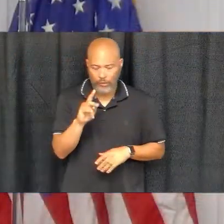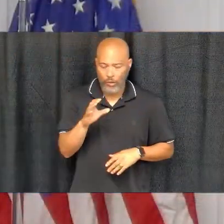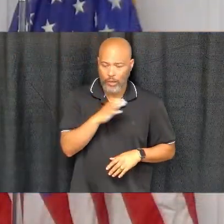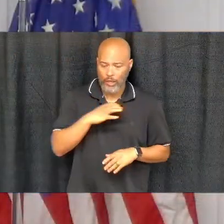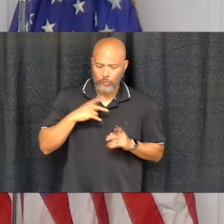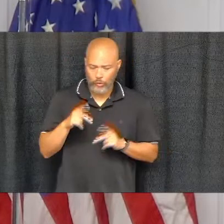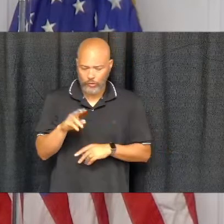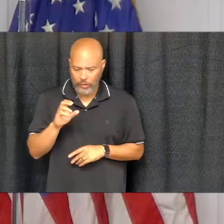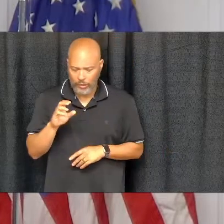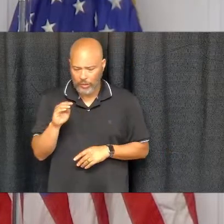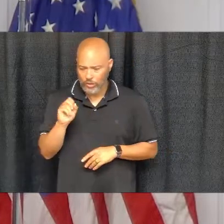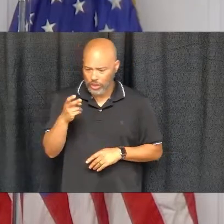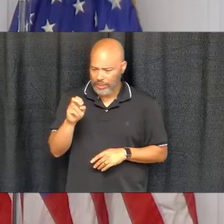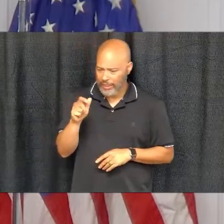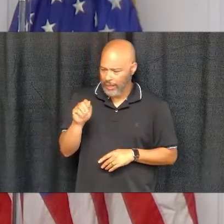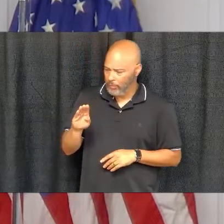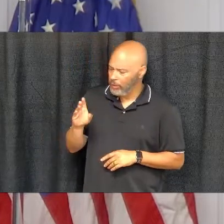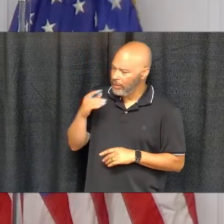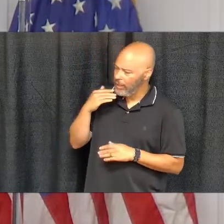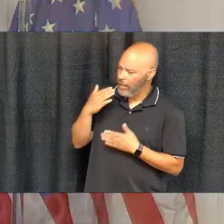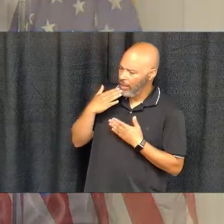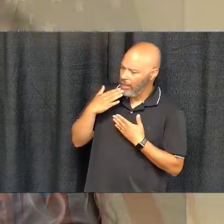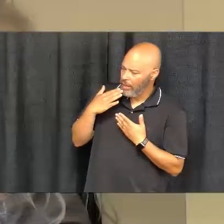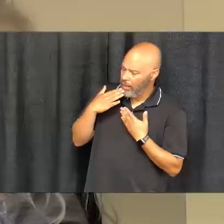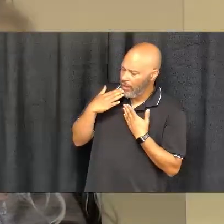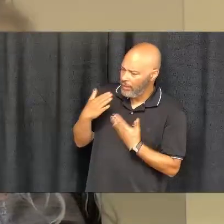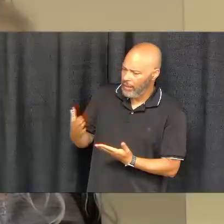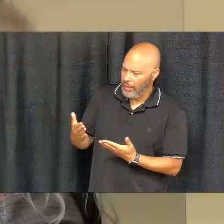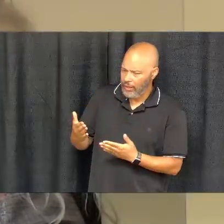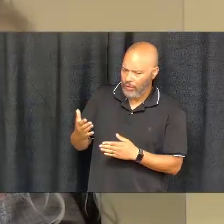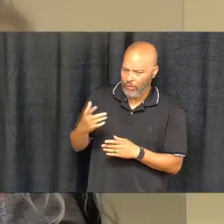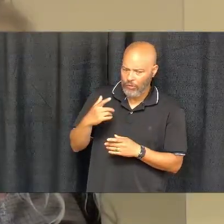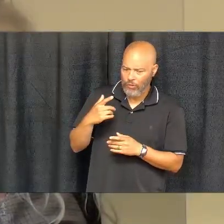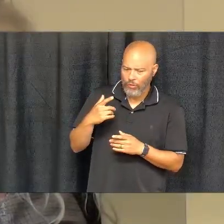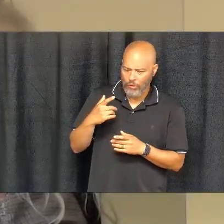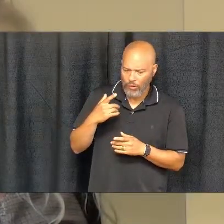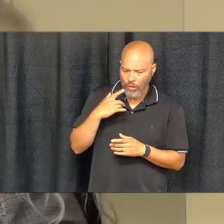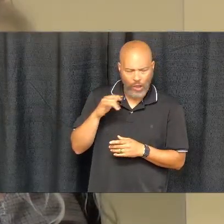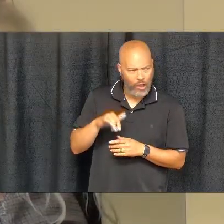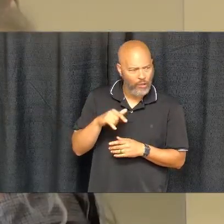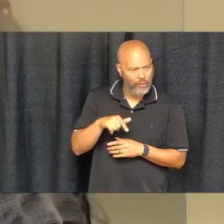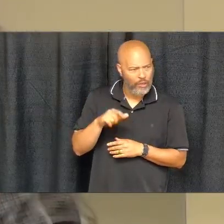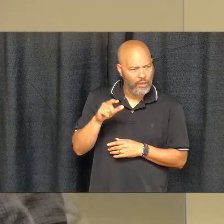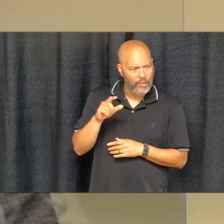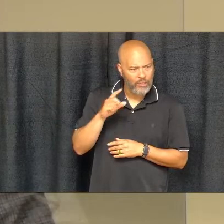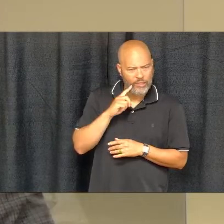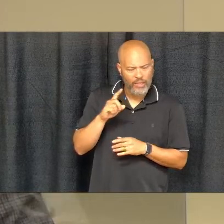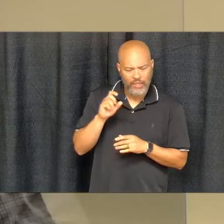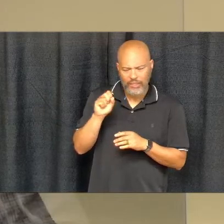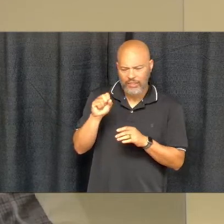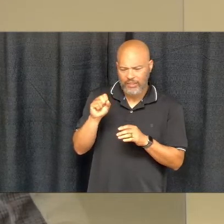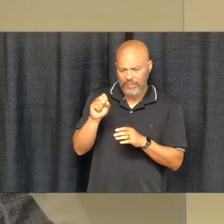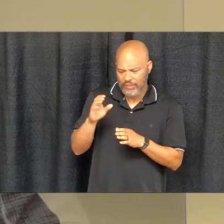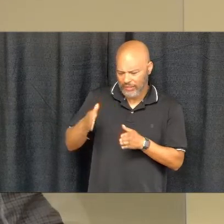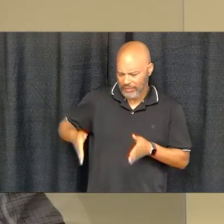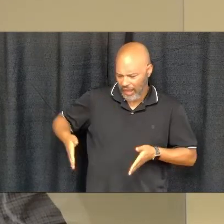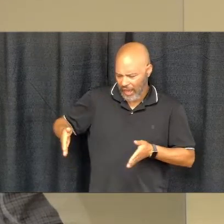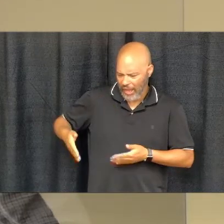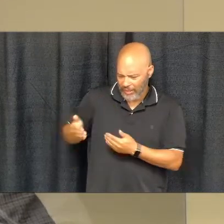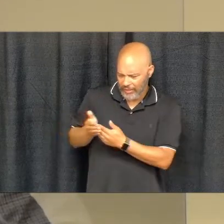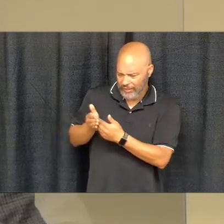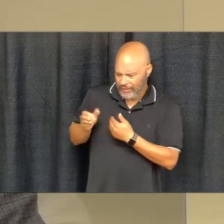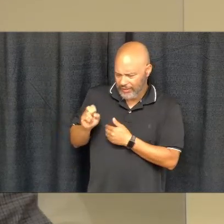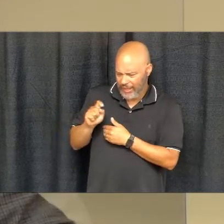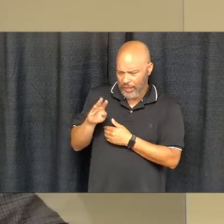you, Mayor. Thank you, Jeff. Hey, on table 4.3, the side setbacks between